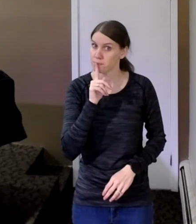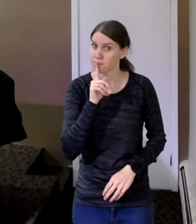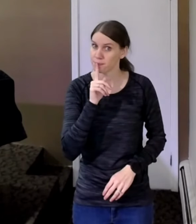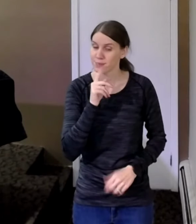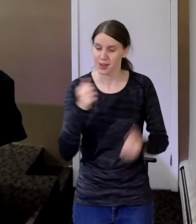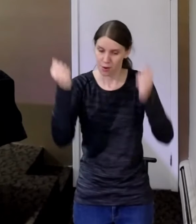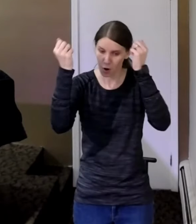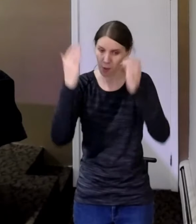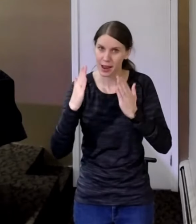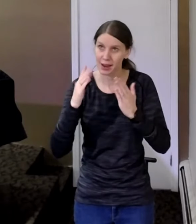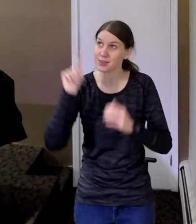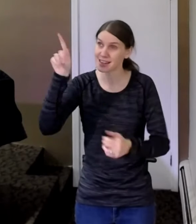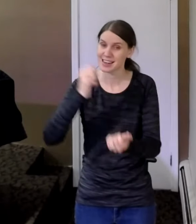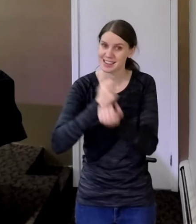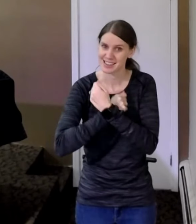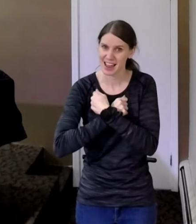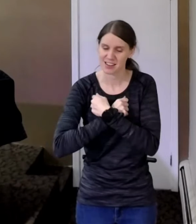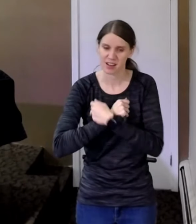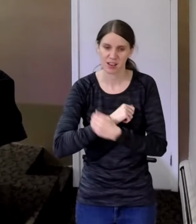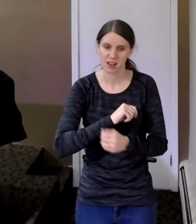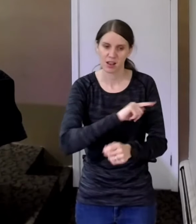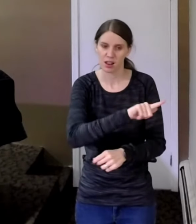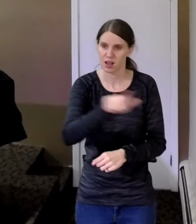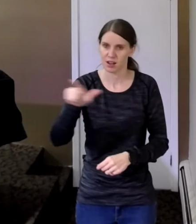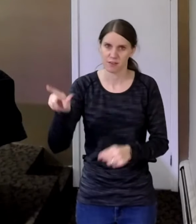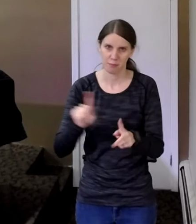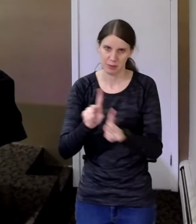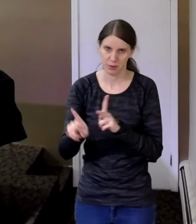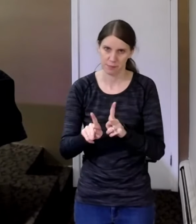Obey when He says, "Love them anyway," you know?